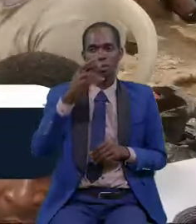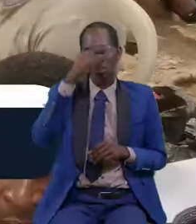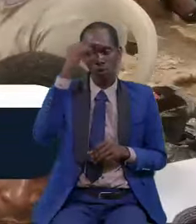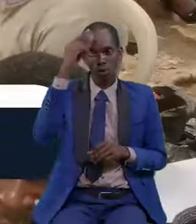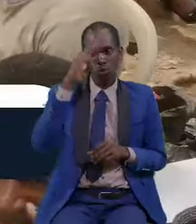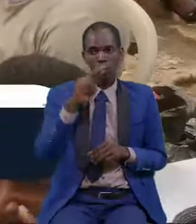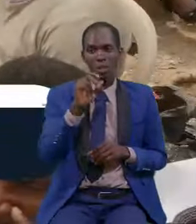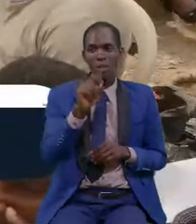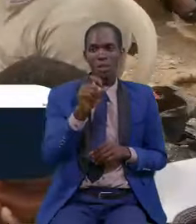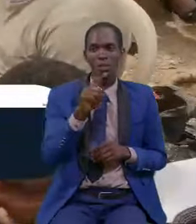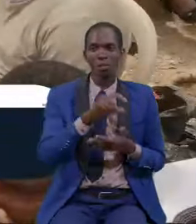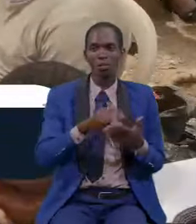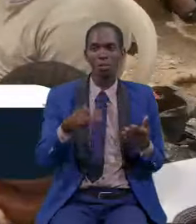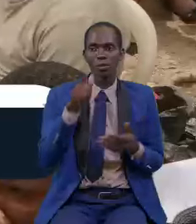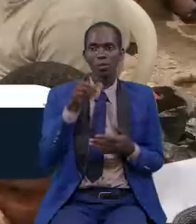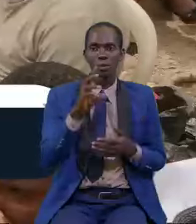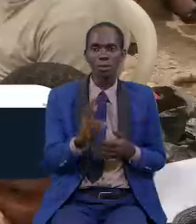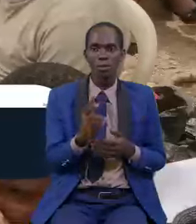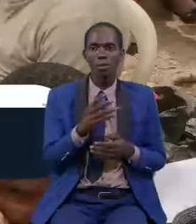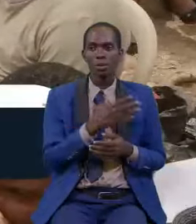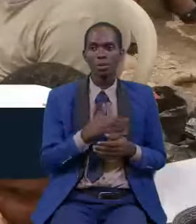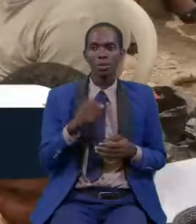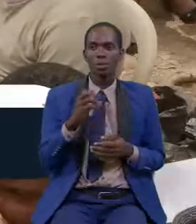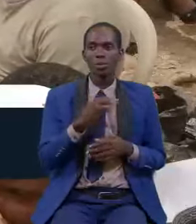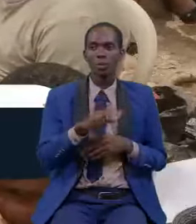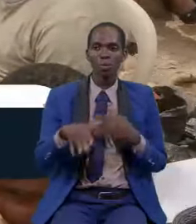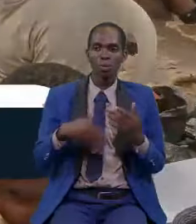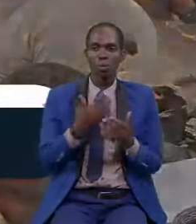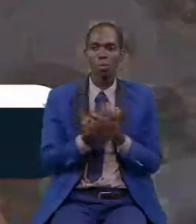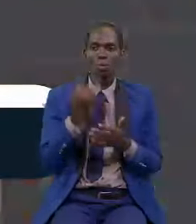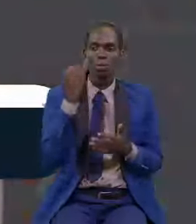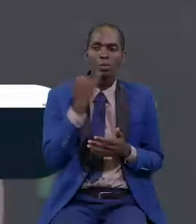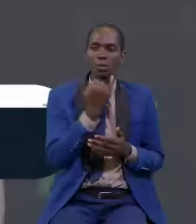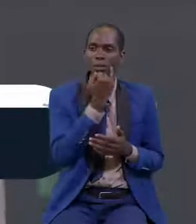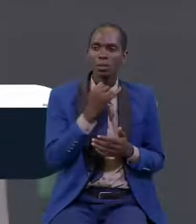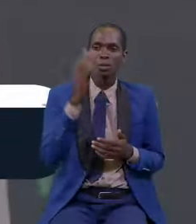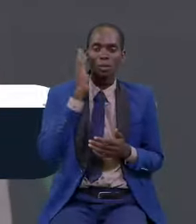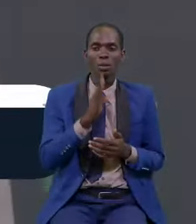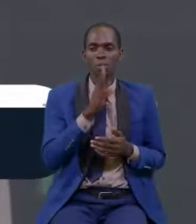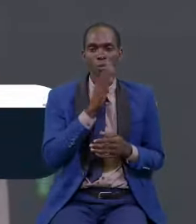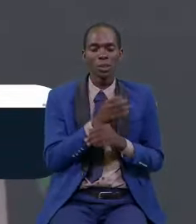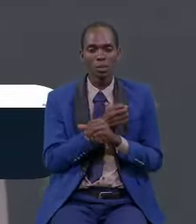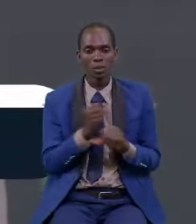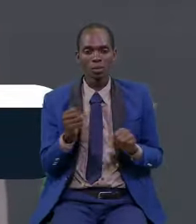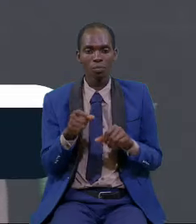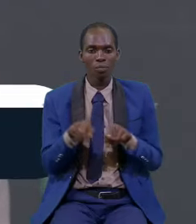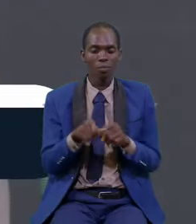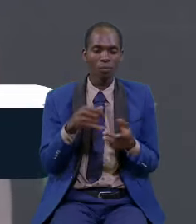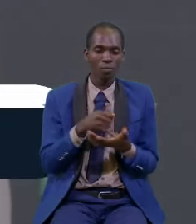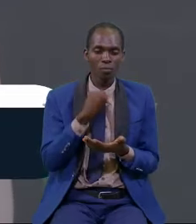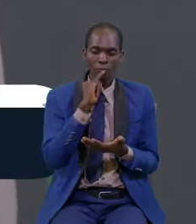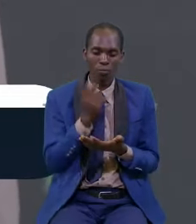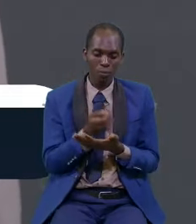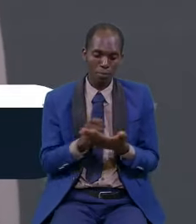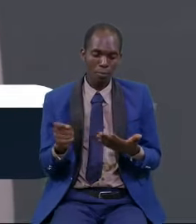all Israel shall be saved. As it is written, there shall come